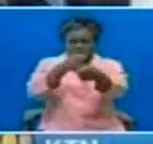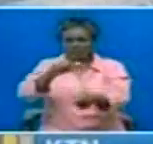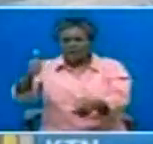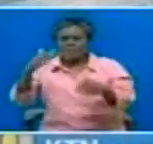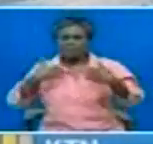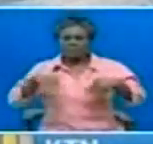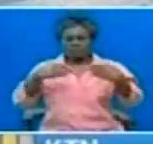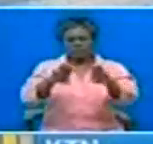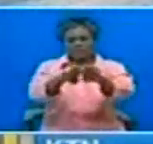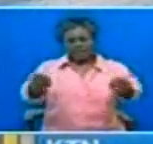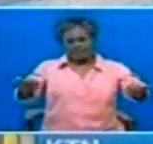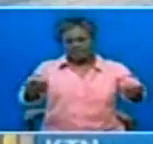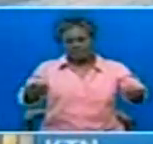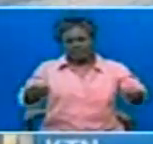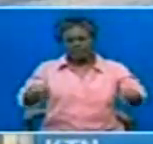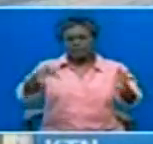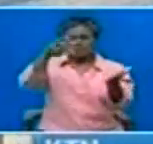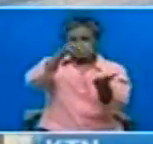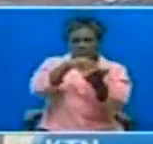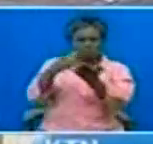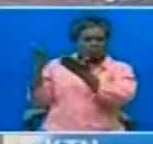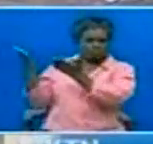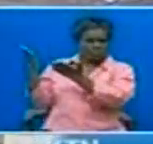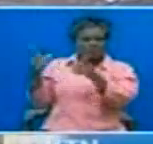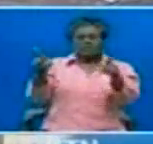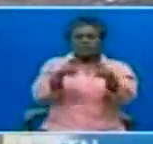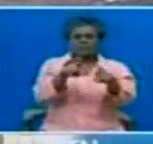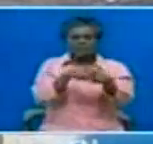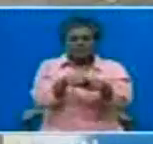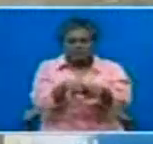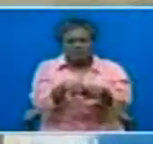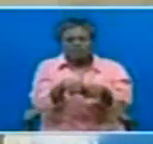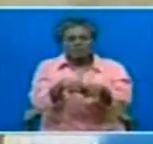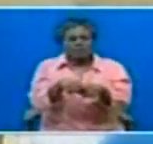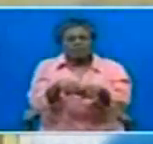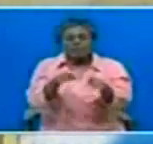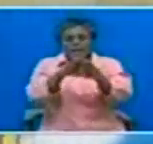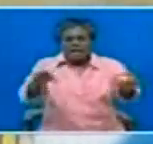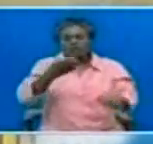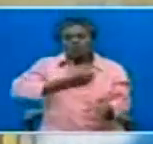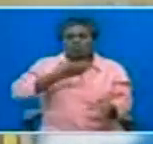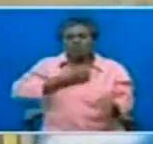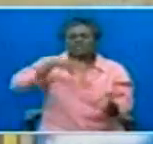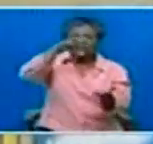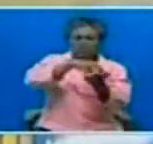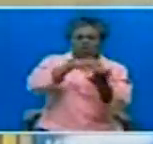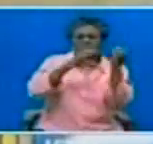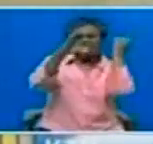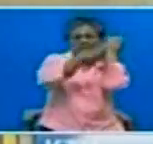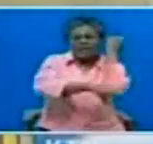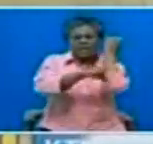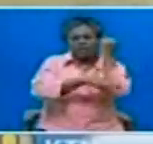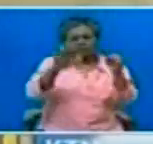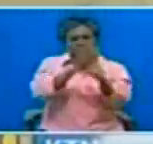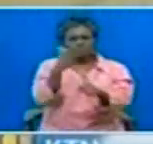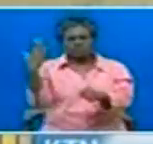land. In the case of Catherine, an anecdote of the myriads of land ownership cases across the country.